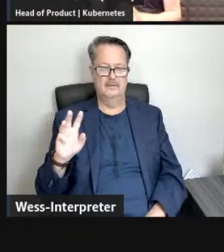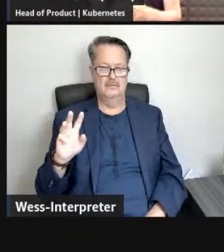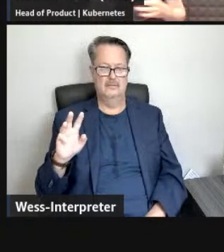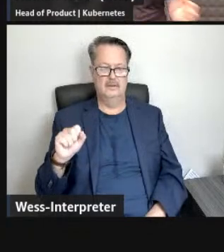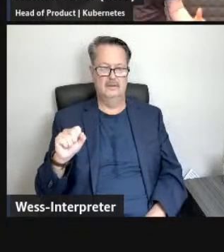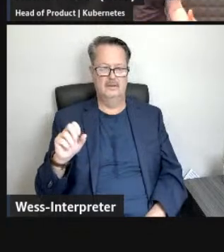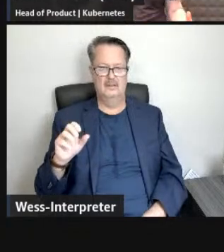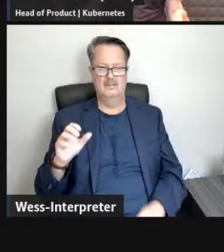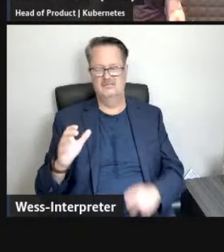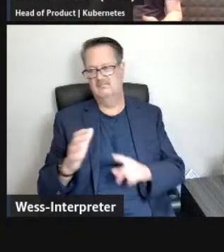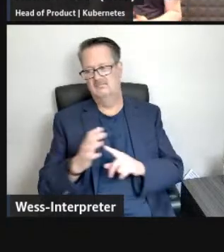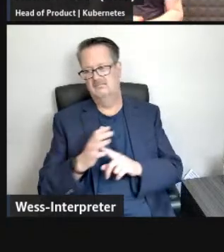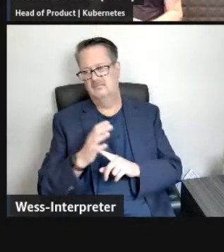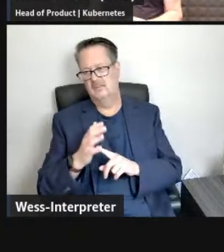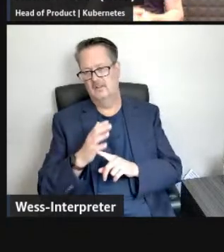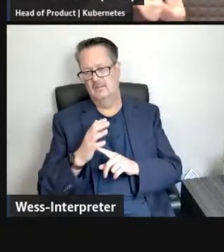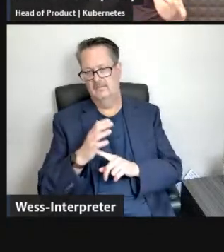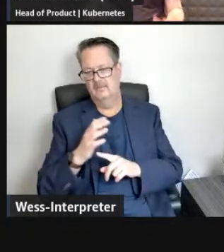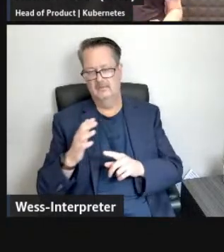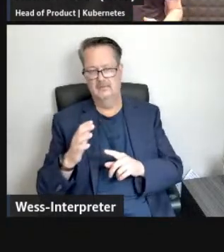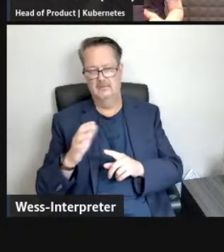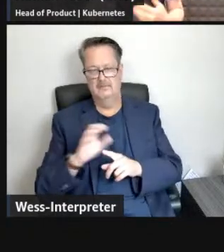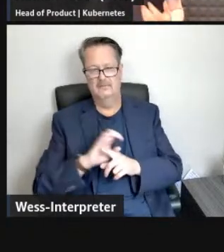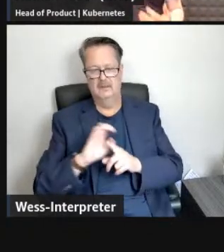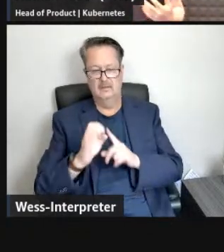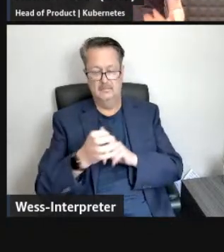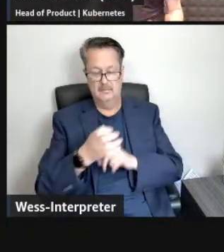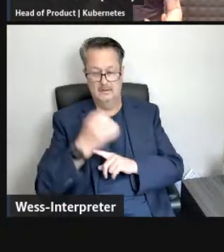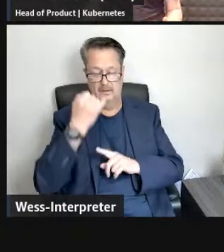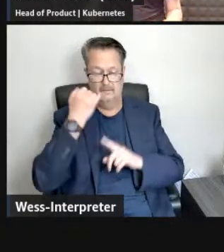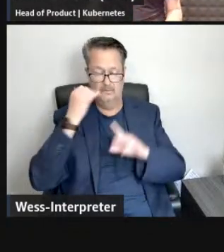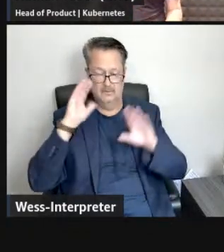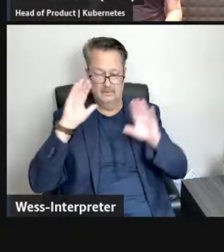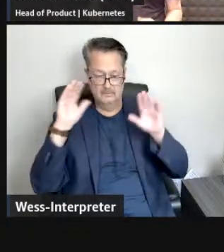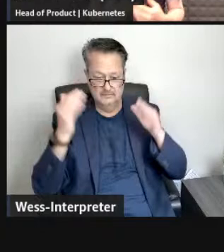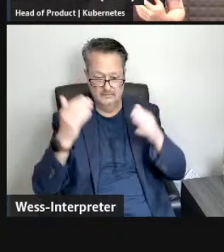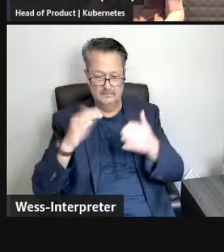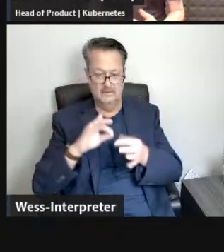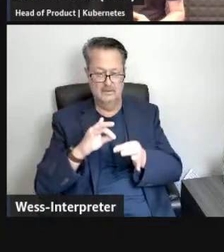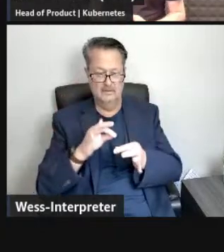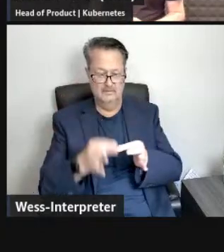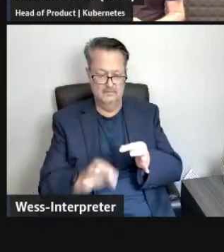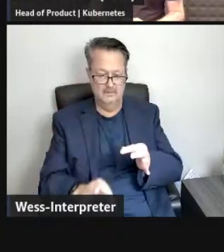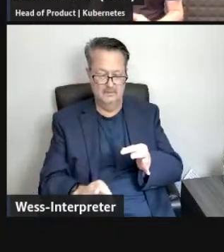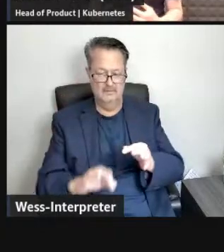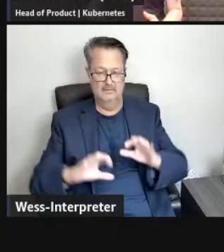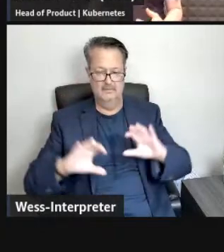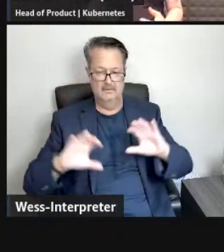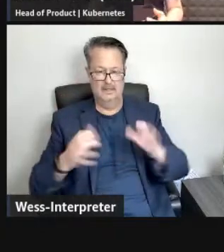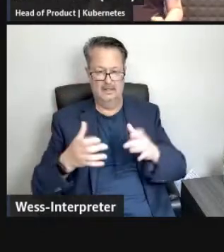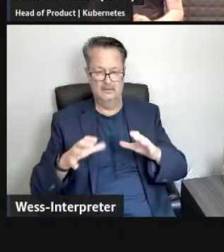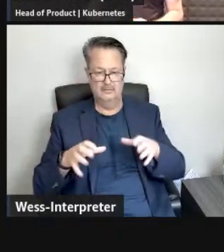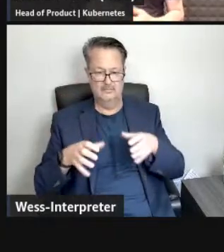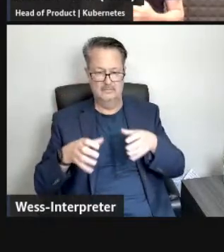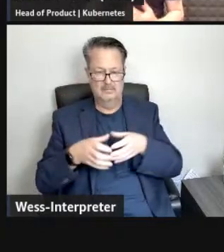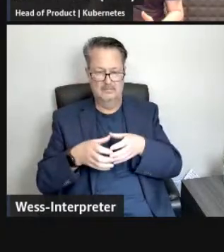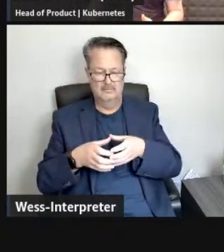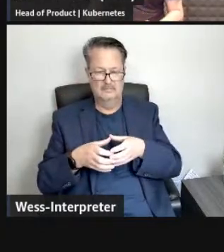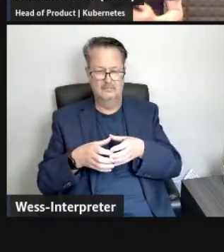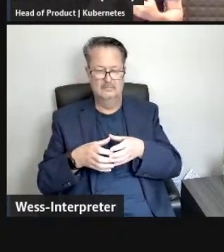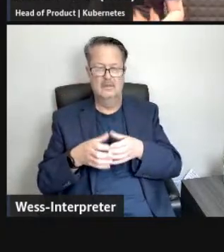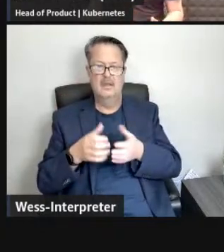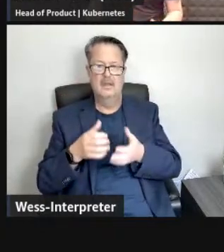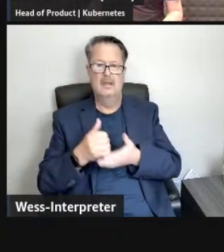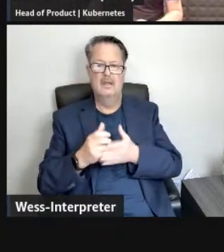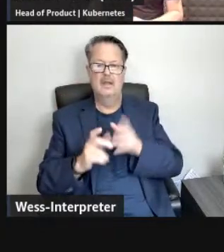us. Obviously, a lot of customers are there, but if we're going to centralize and simplify cluster management, we also want to help customers who are deploying on